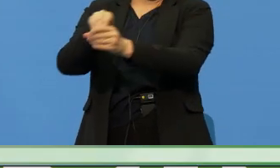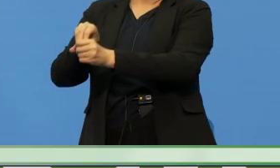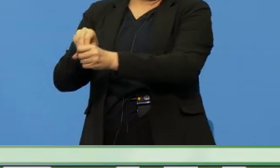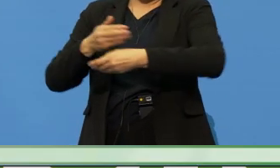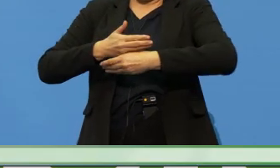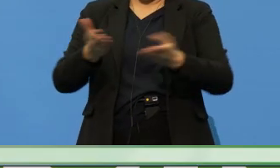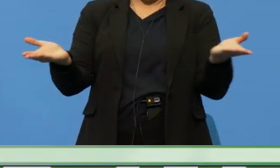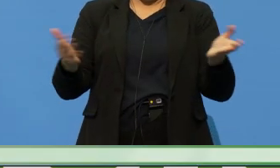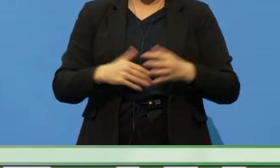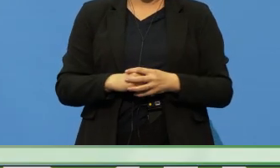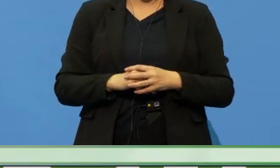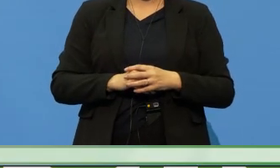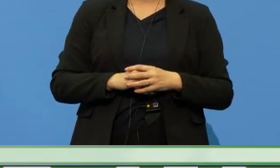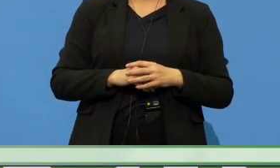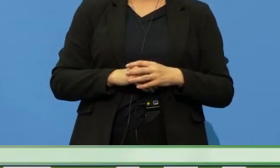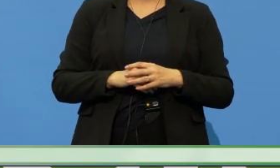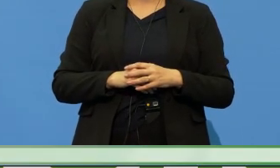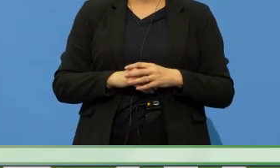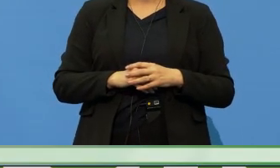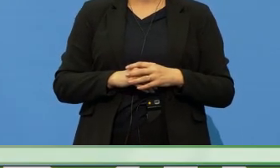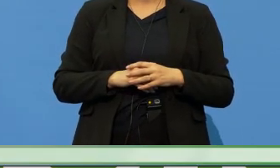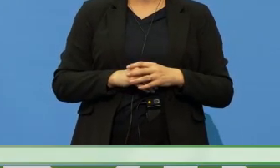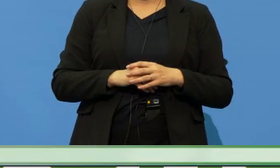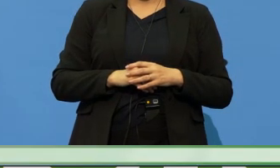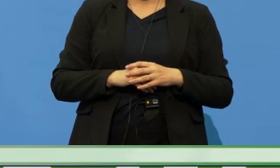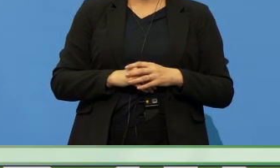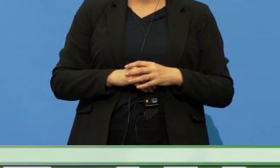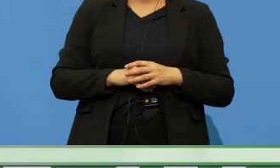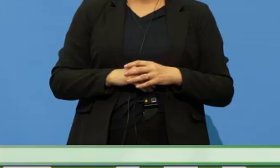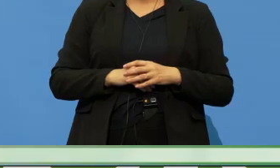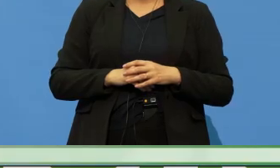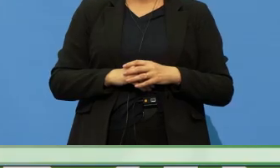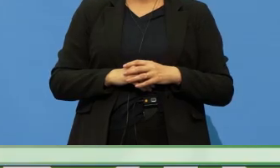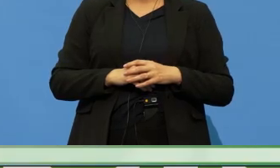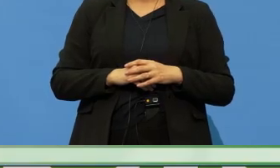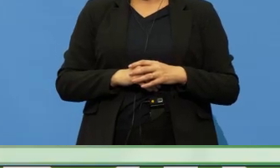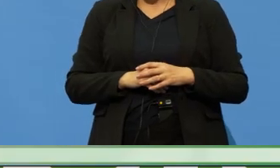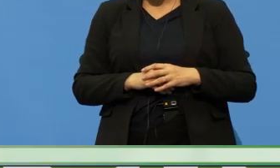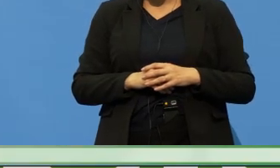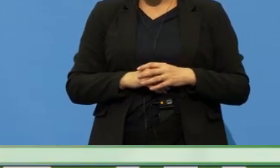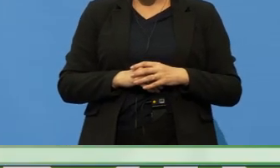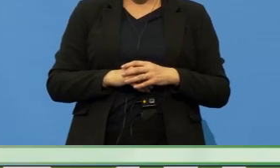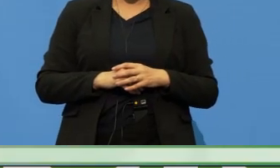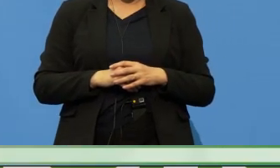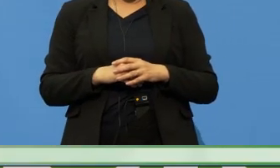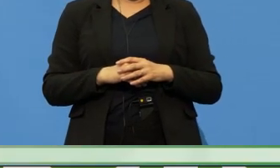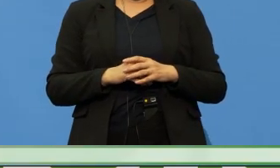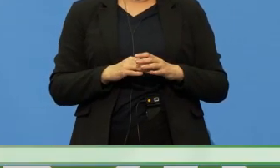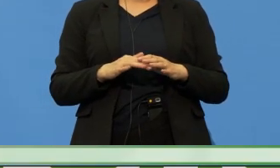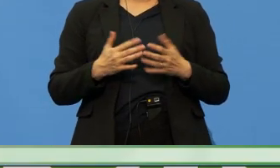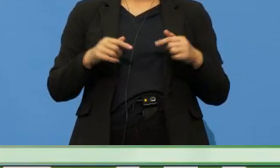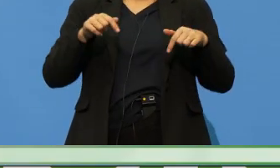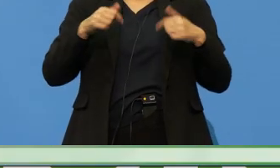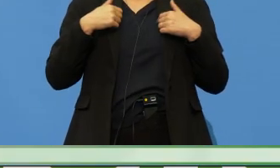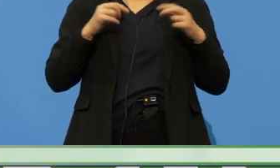tool. This is sort of the core of it, the briefest, shortest introduction